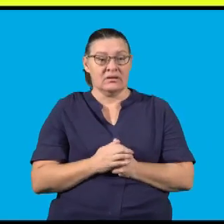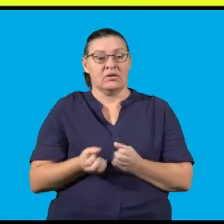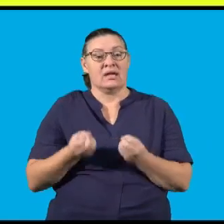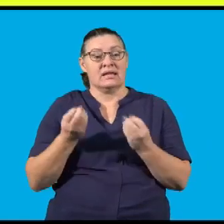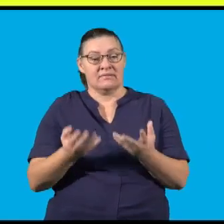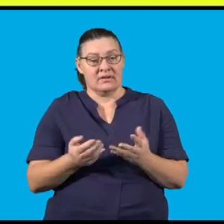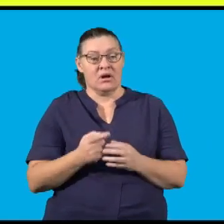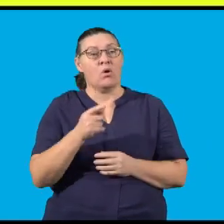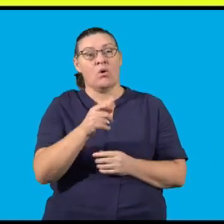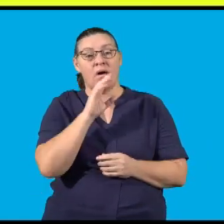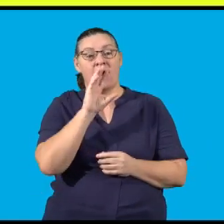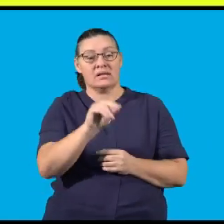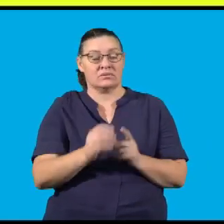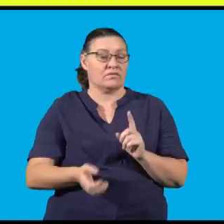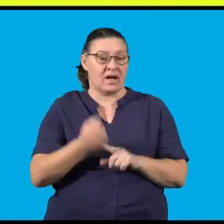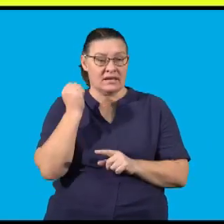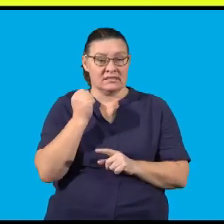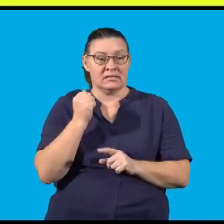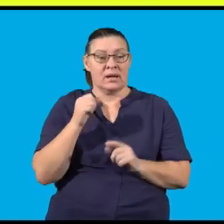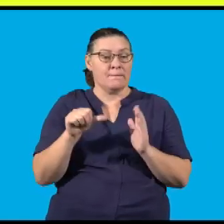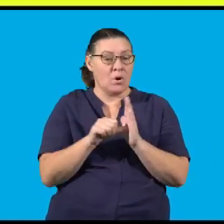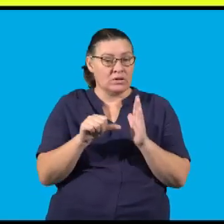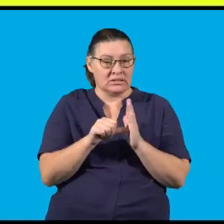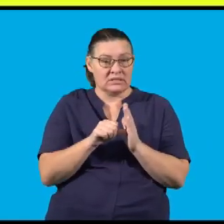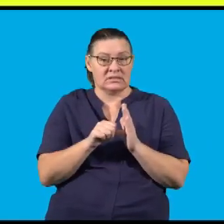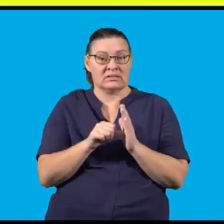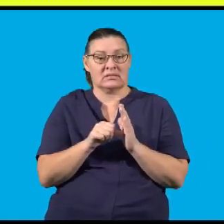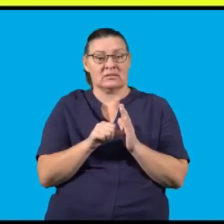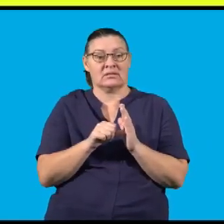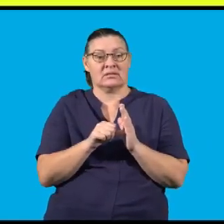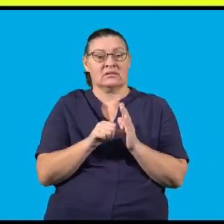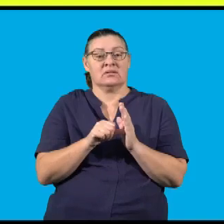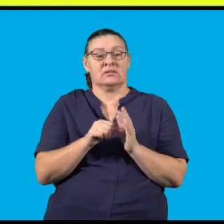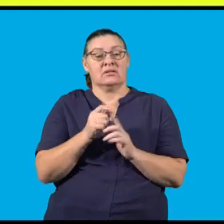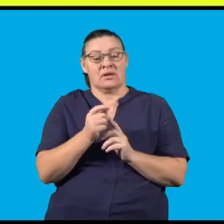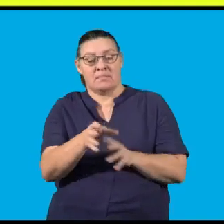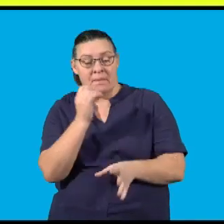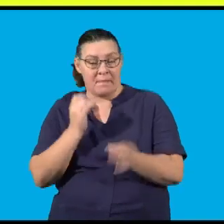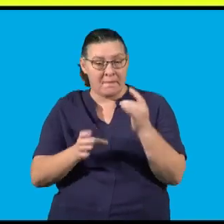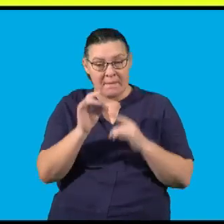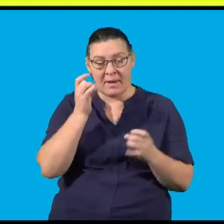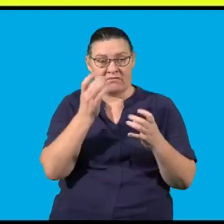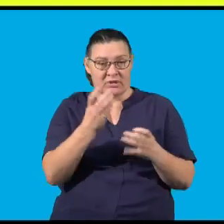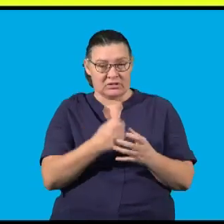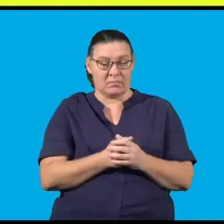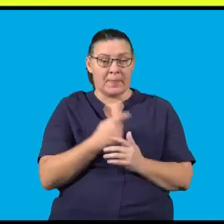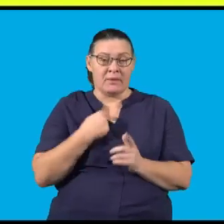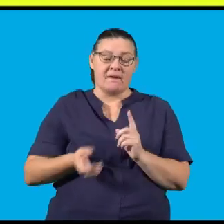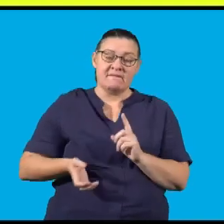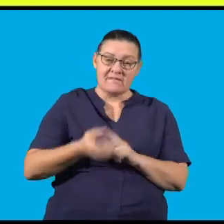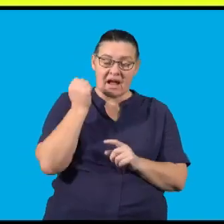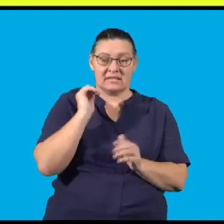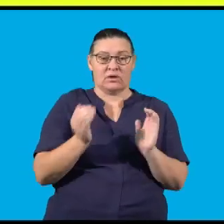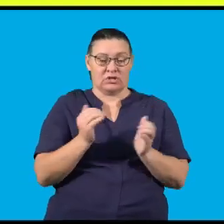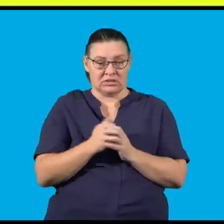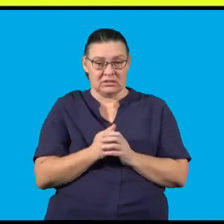that. So they've given you they asked you to find, very important to read nicely and extract the information. Here we asked to